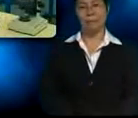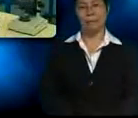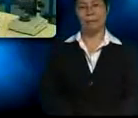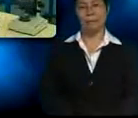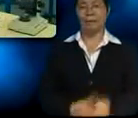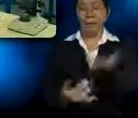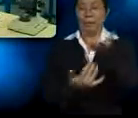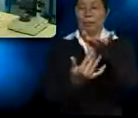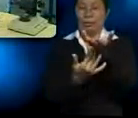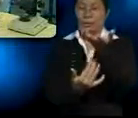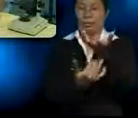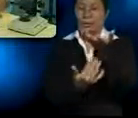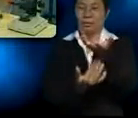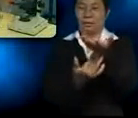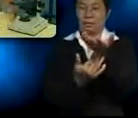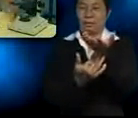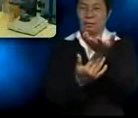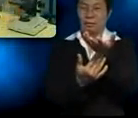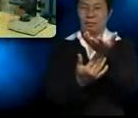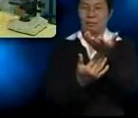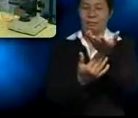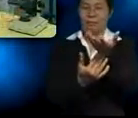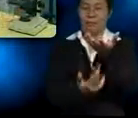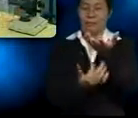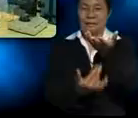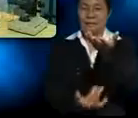Heat the water in the round bottom flask.